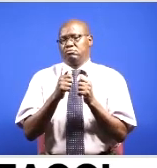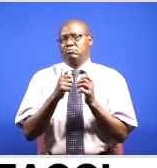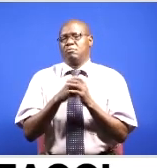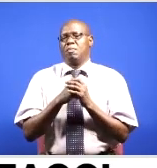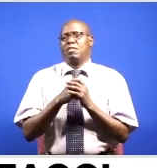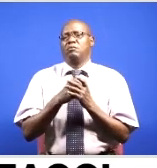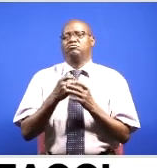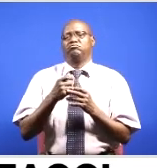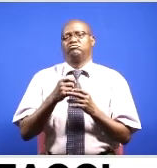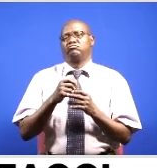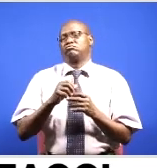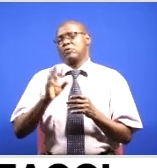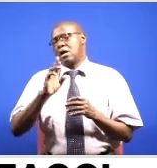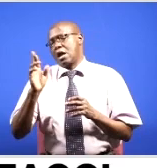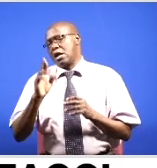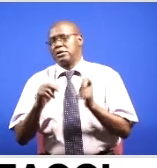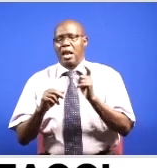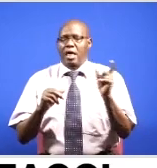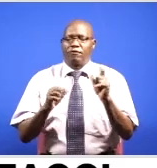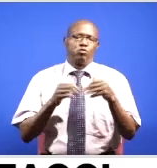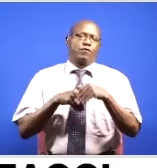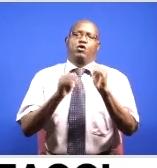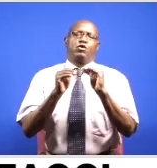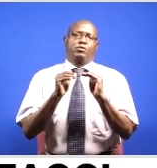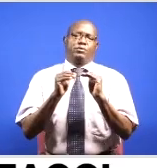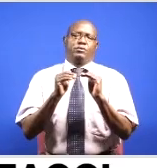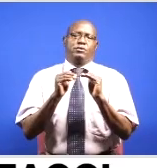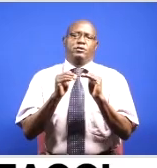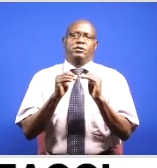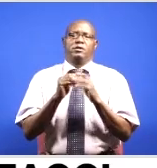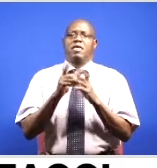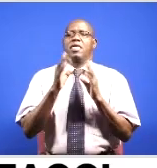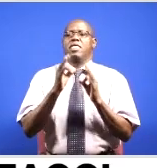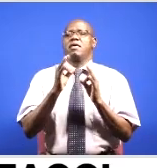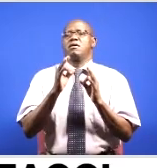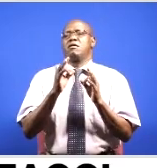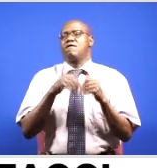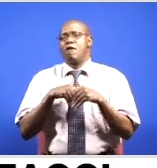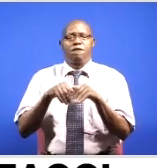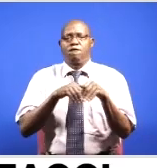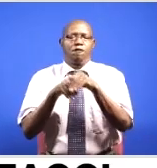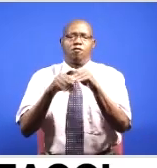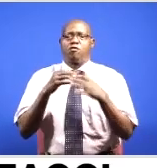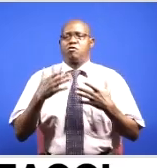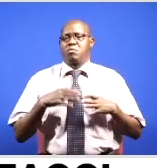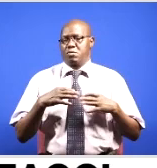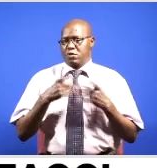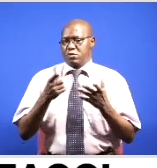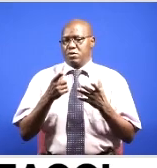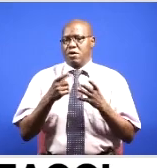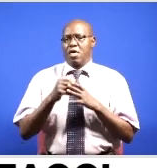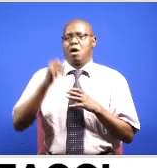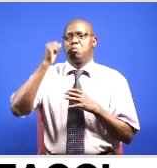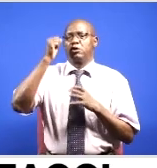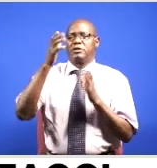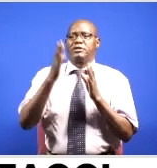right, we follow truth where it goes. So, because otherwise, if you keep following people, you find that they change. Politicians change. And I